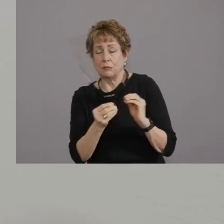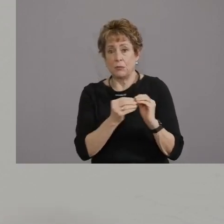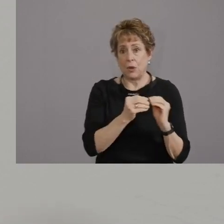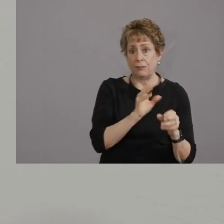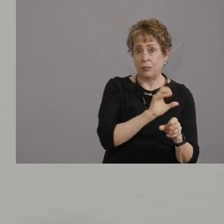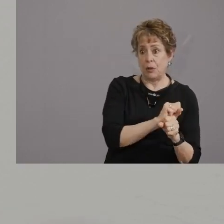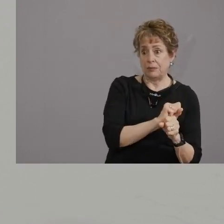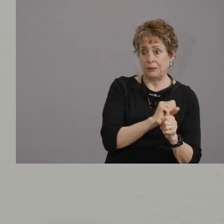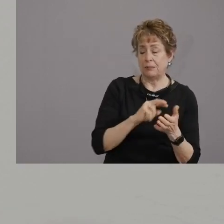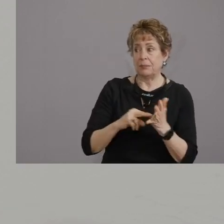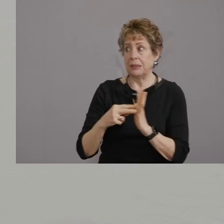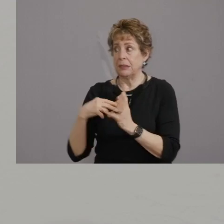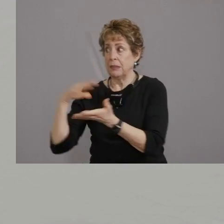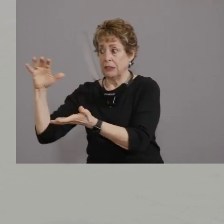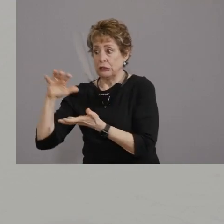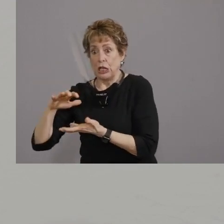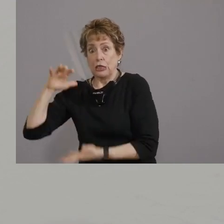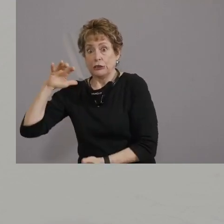resources. But